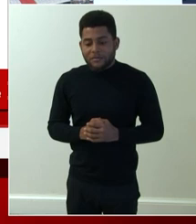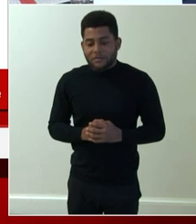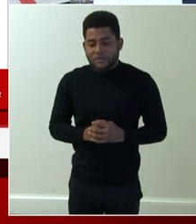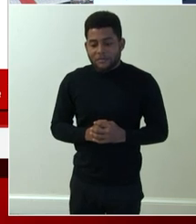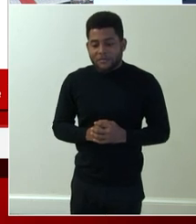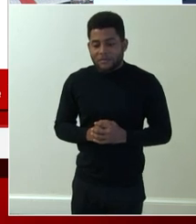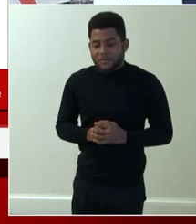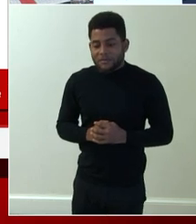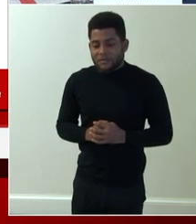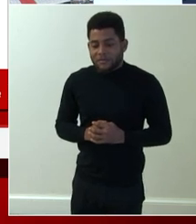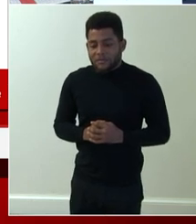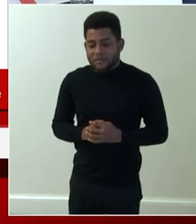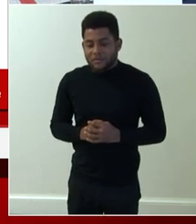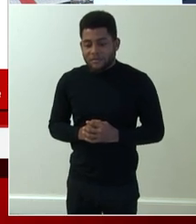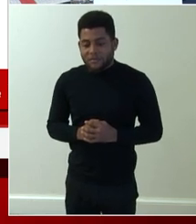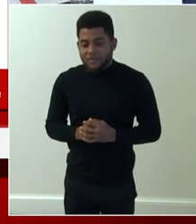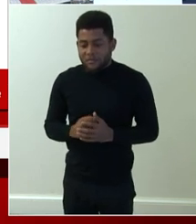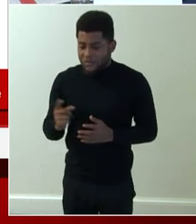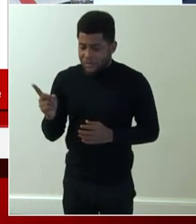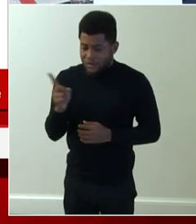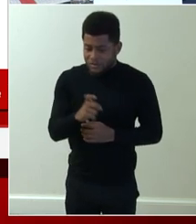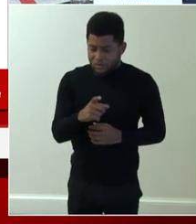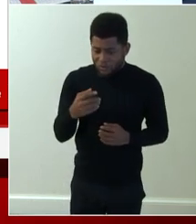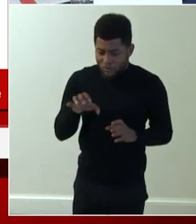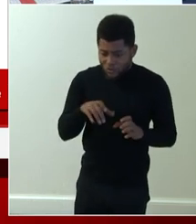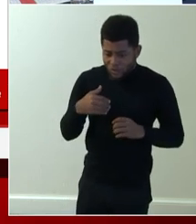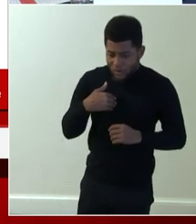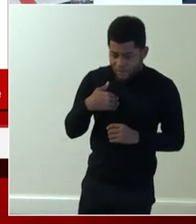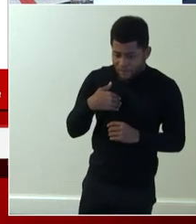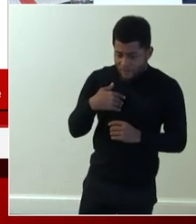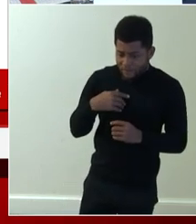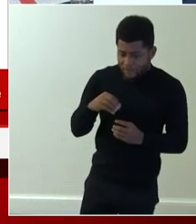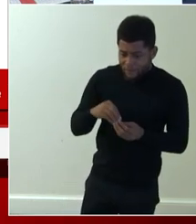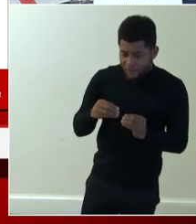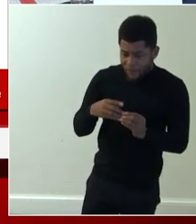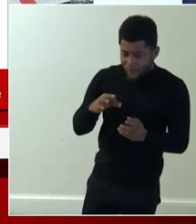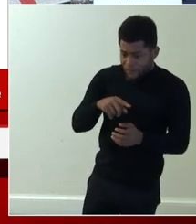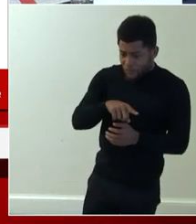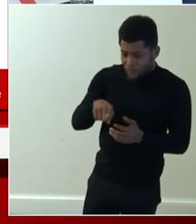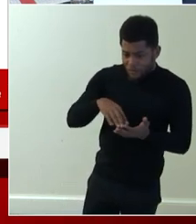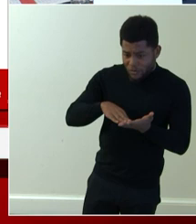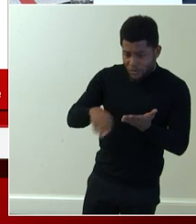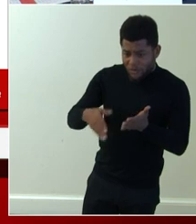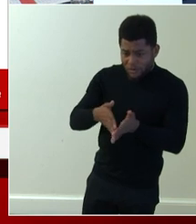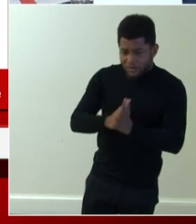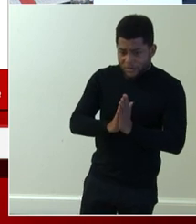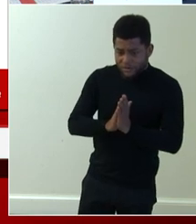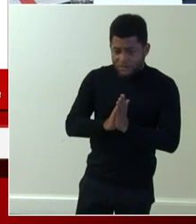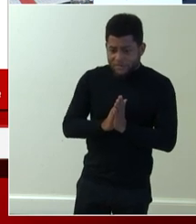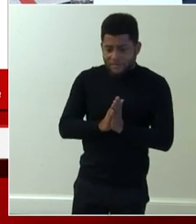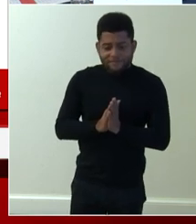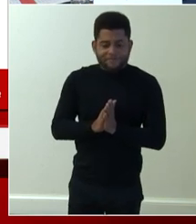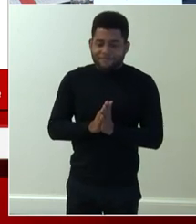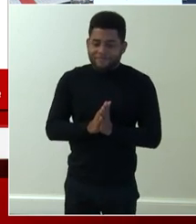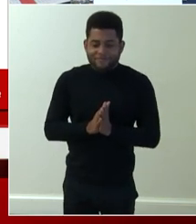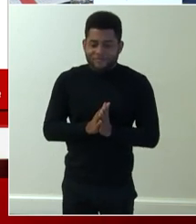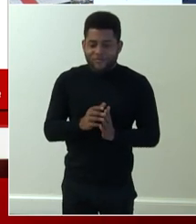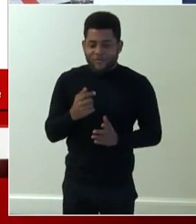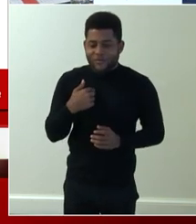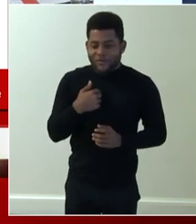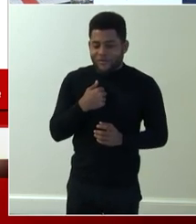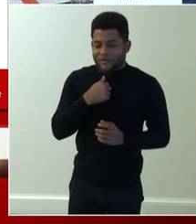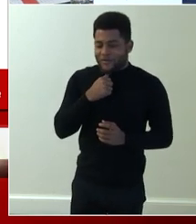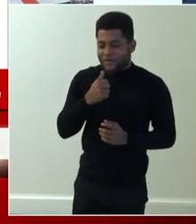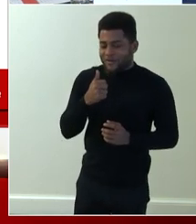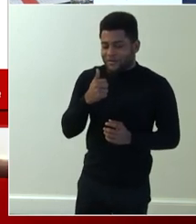judiciously. And do you have the latest numbers on those exemption requests? I try not to come to a press briefing without them.